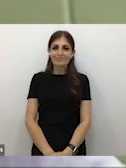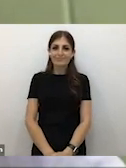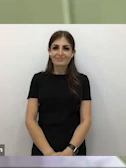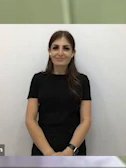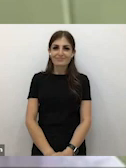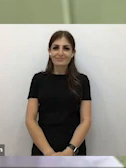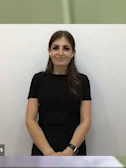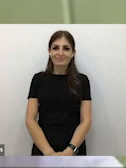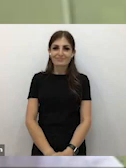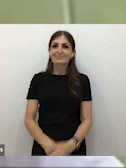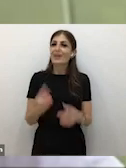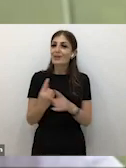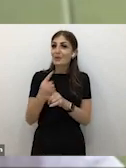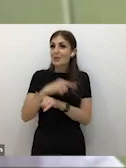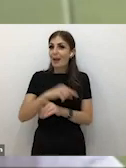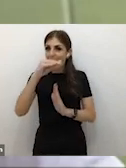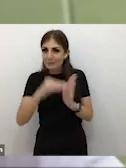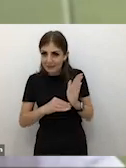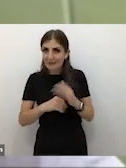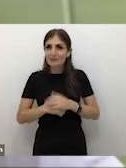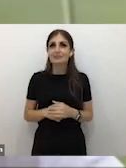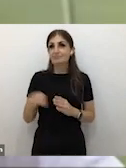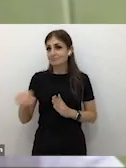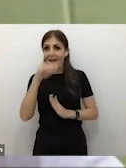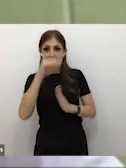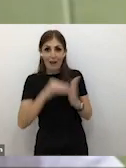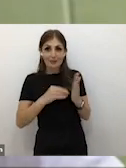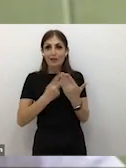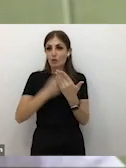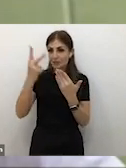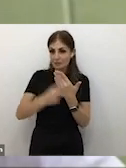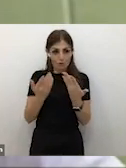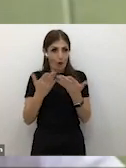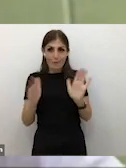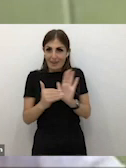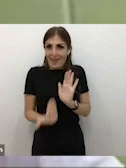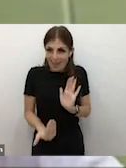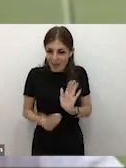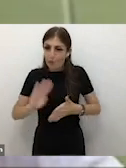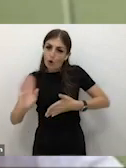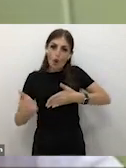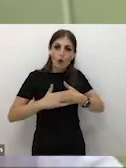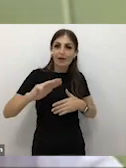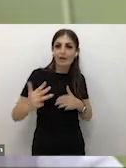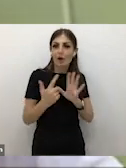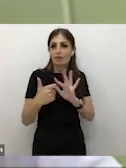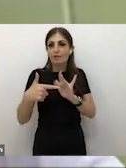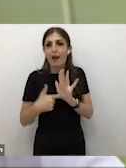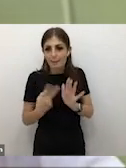So speaking of applications, the applications for this program are open now and close on the 9th of